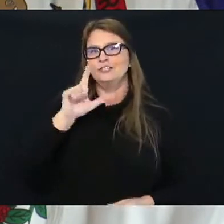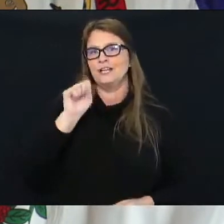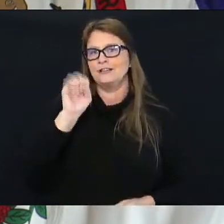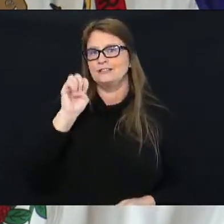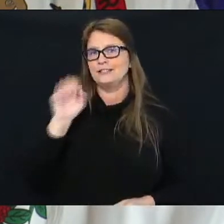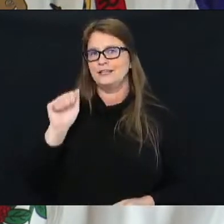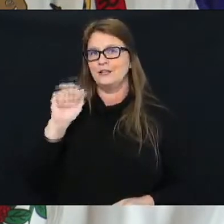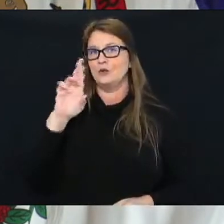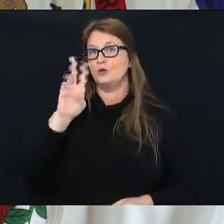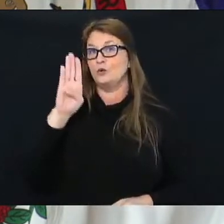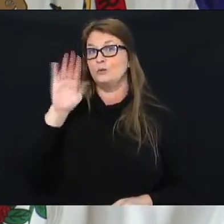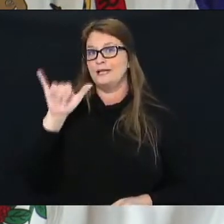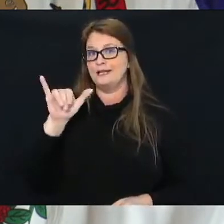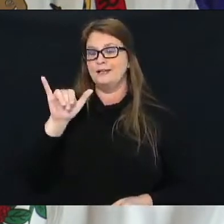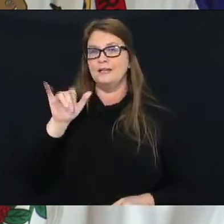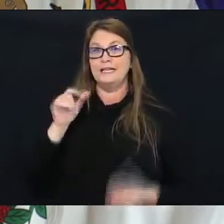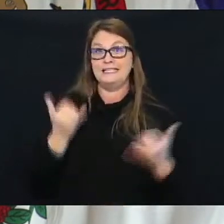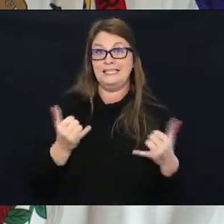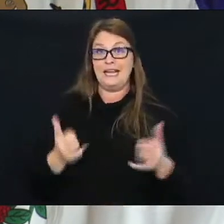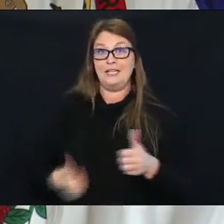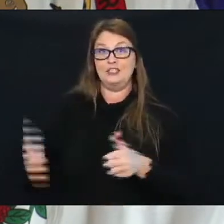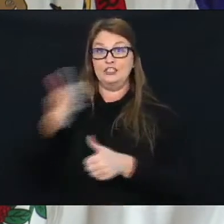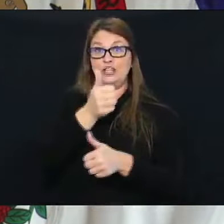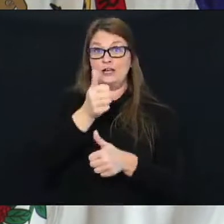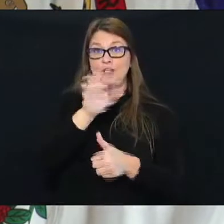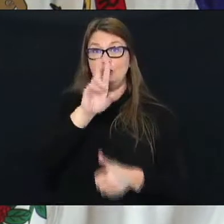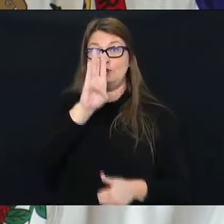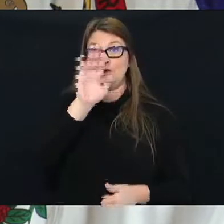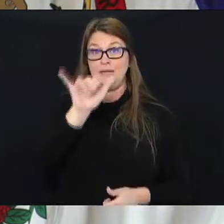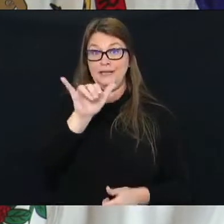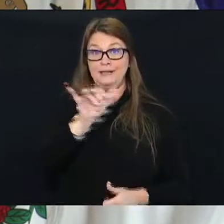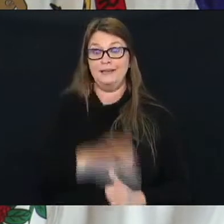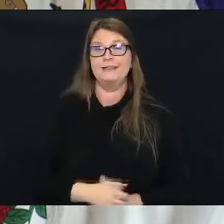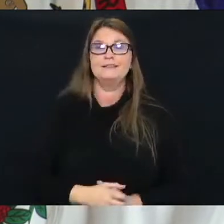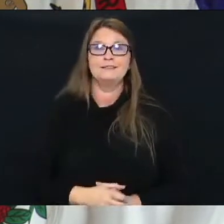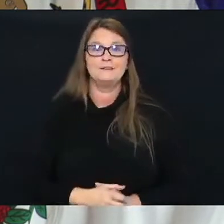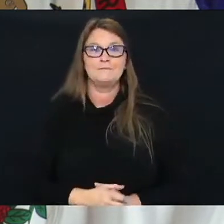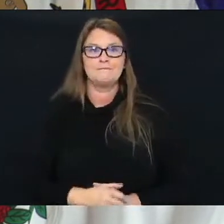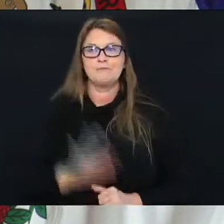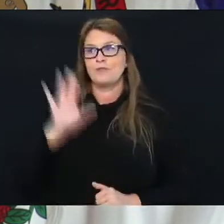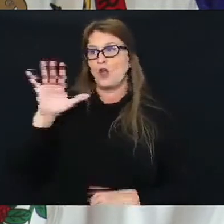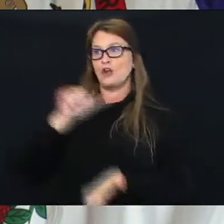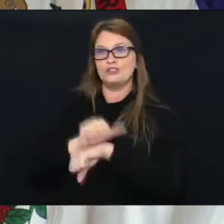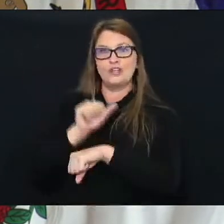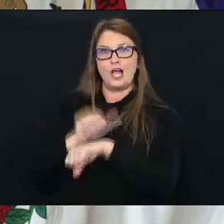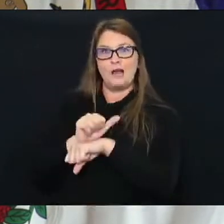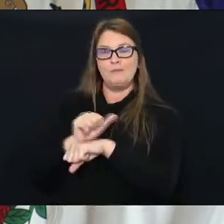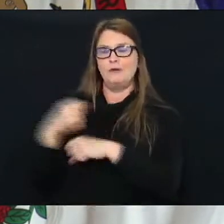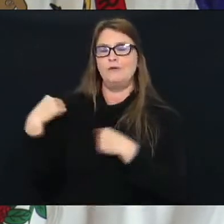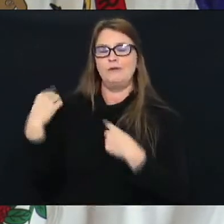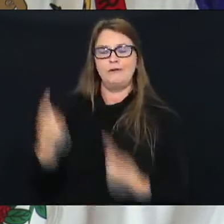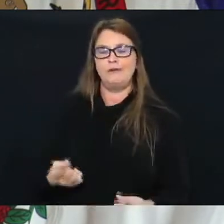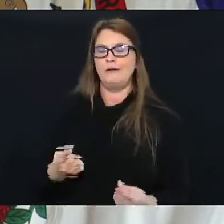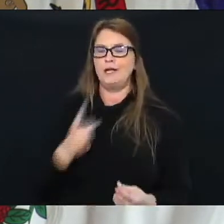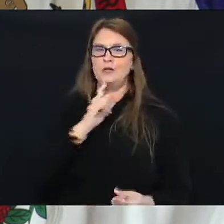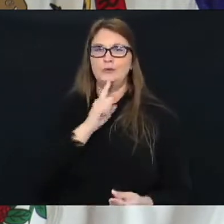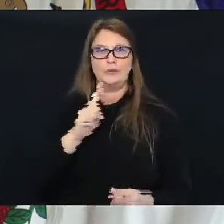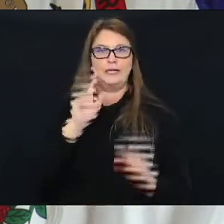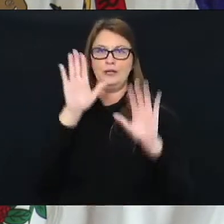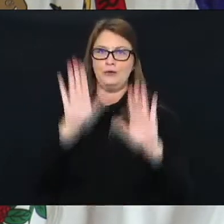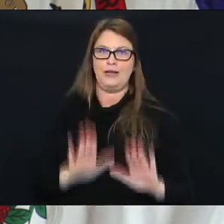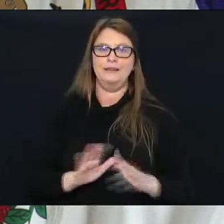Ruby. Today she's Secretary Ruby. And absolutely the job that she's done is unflat